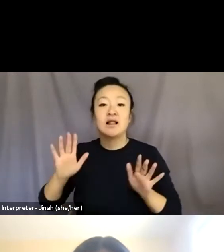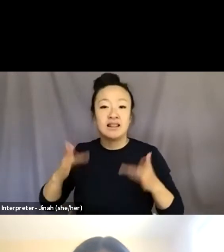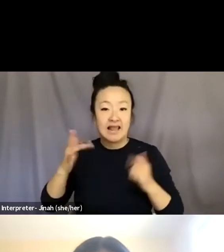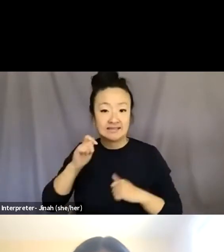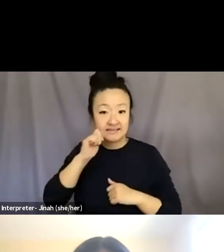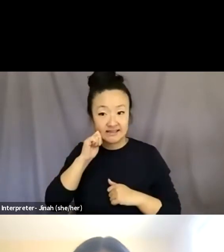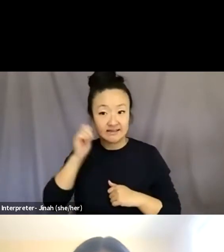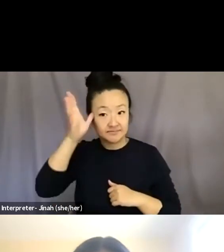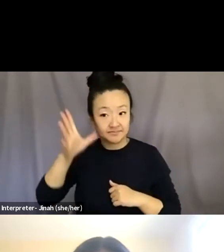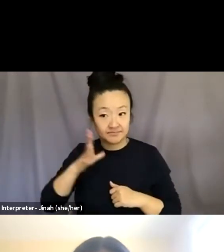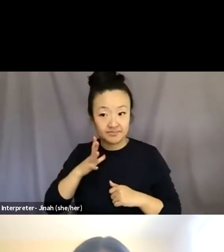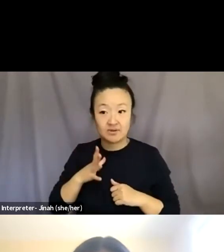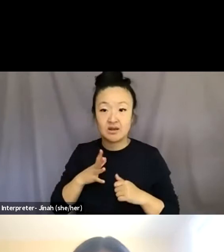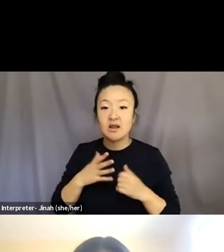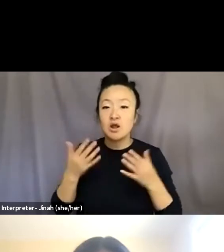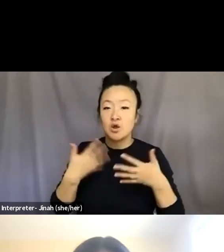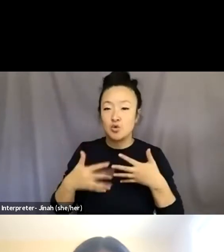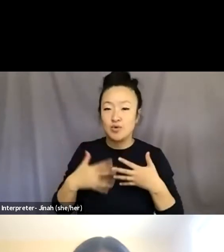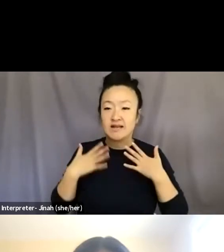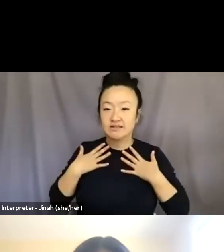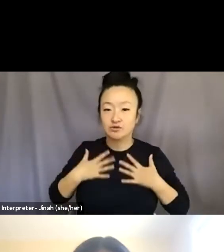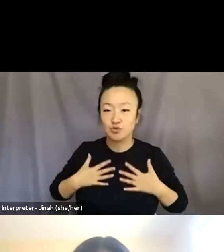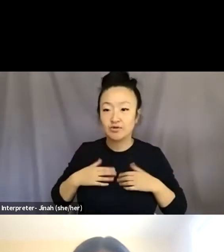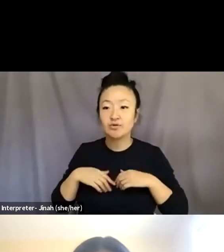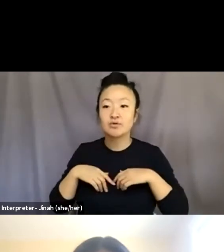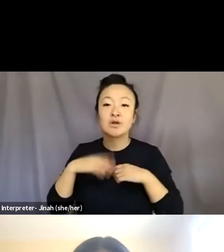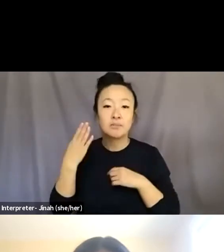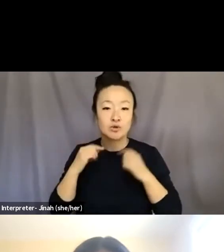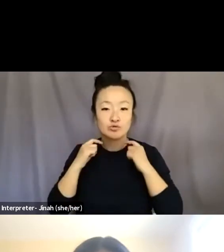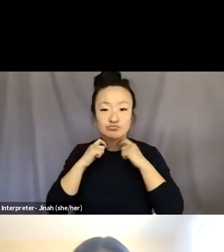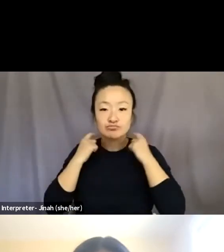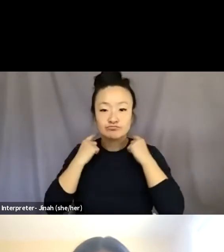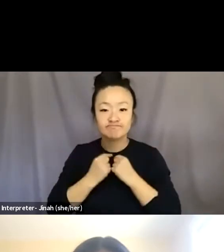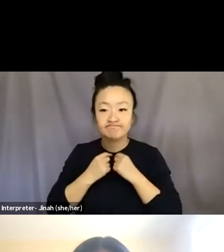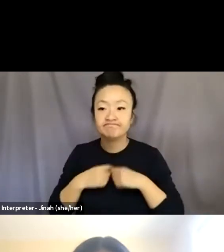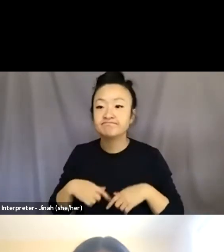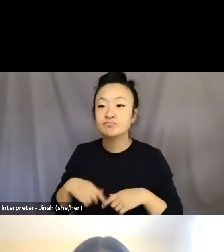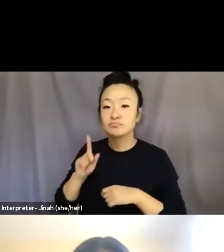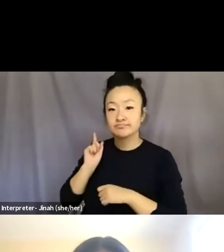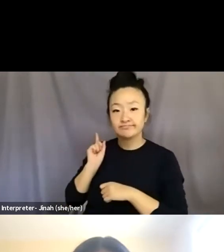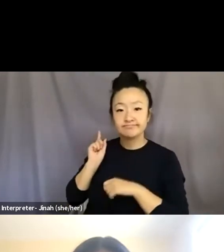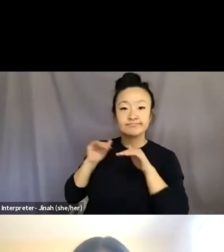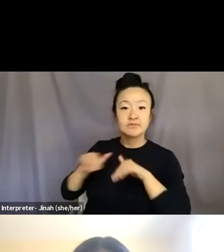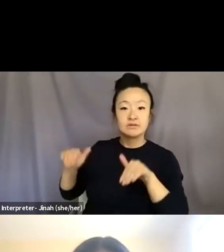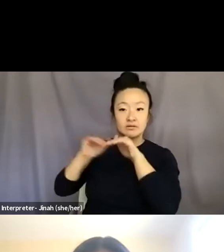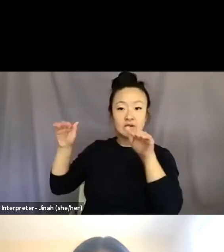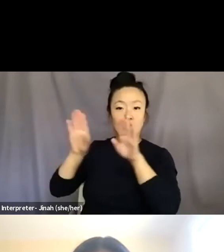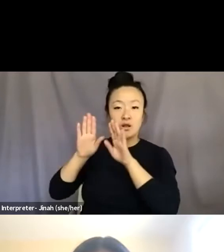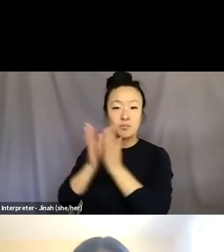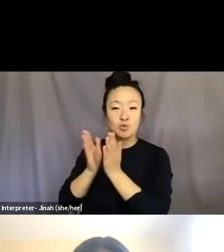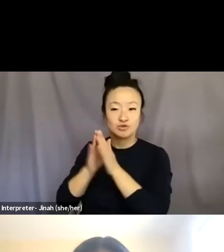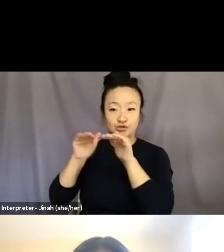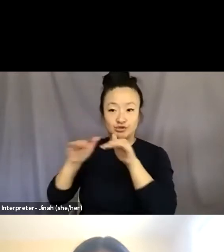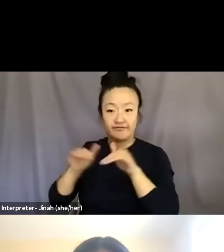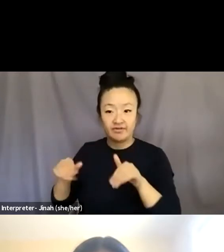sweater over a blue collared shirt. Behind me is a bookcase with a few books, some art, and memorabilia. I have the honor of serving as the